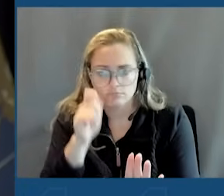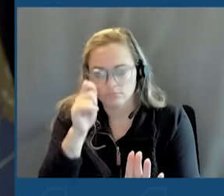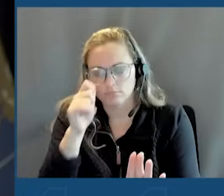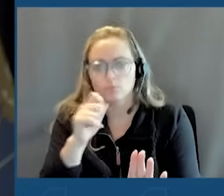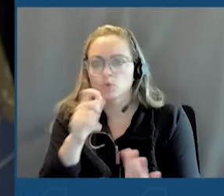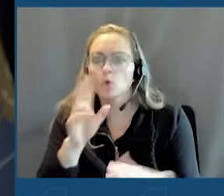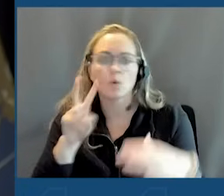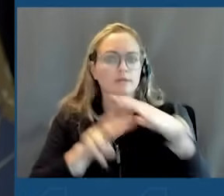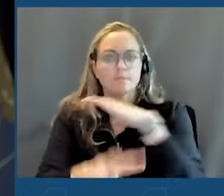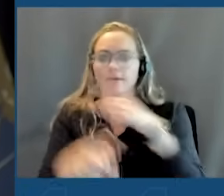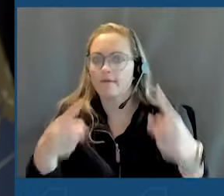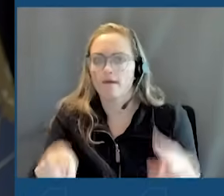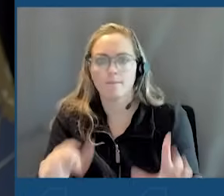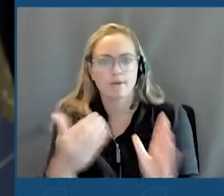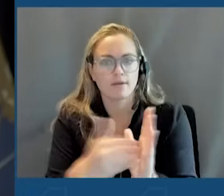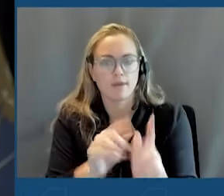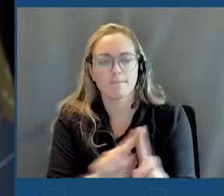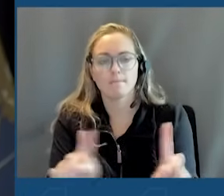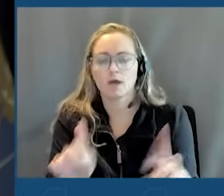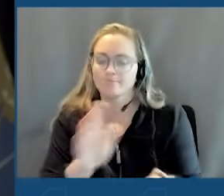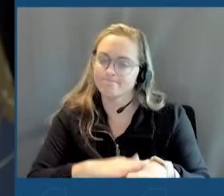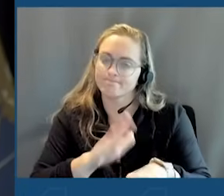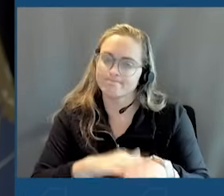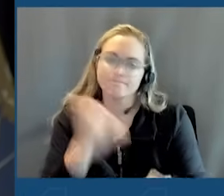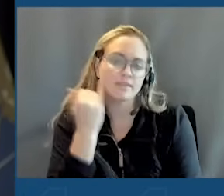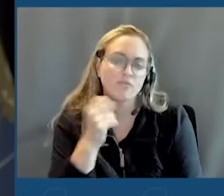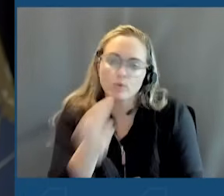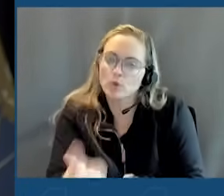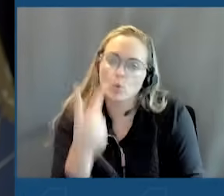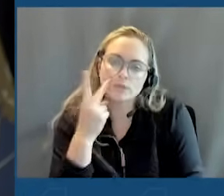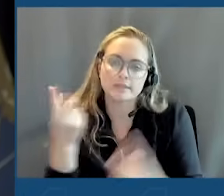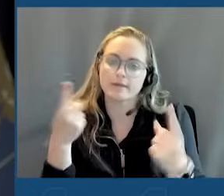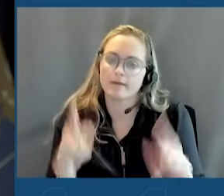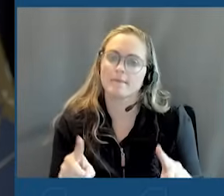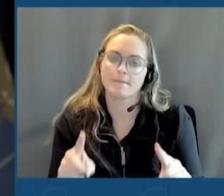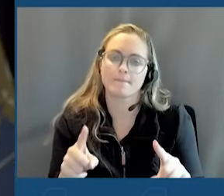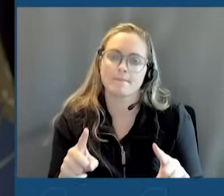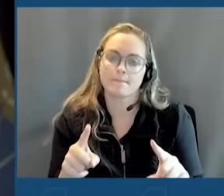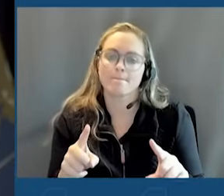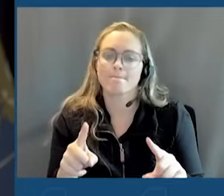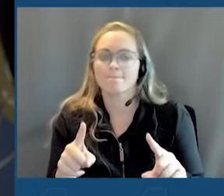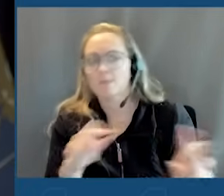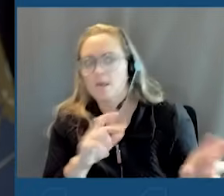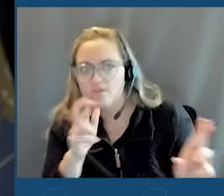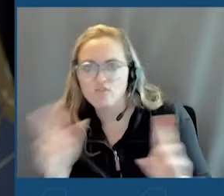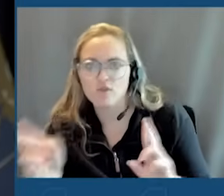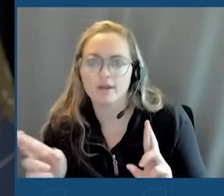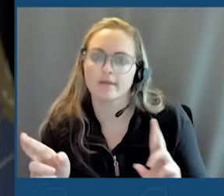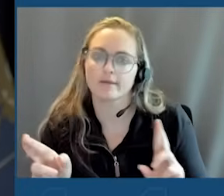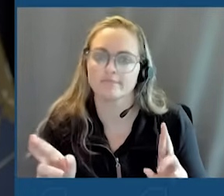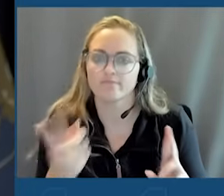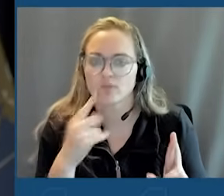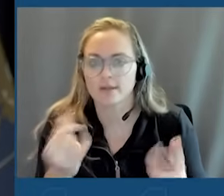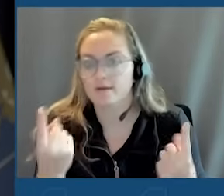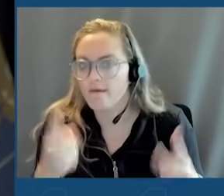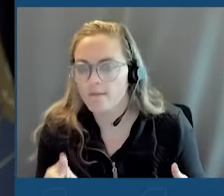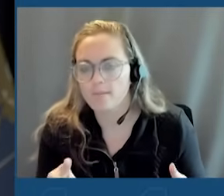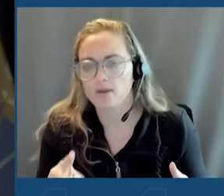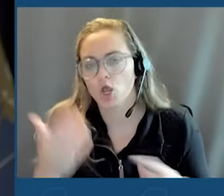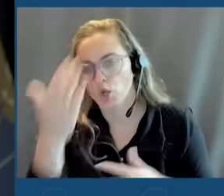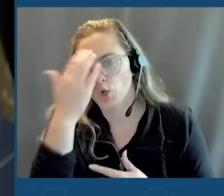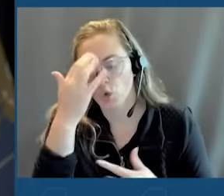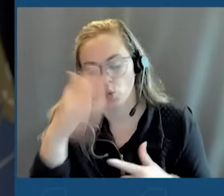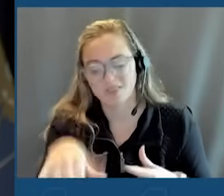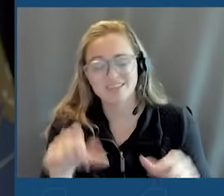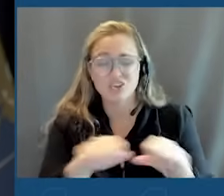there, but shame on us if we don't see the warnings, take precautions, be ready, and know that this can